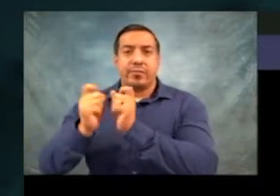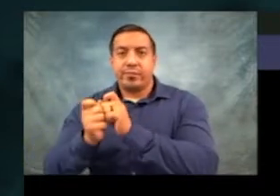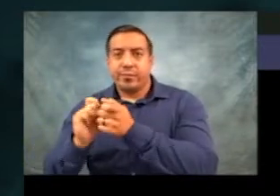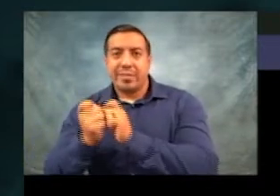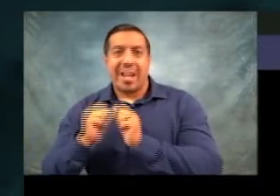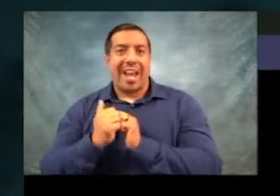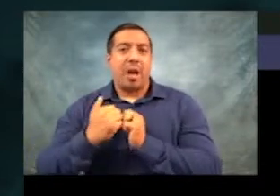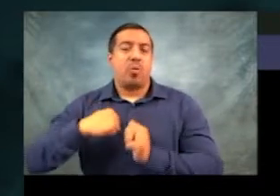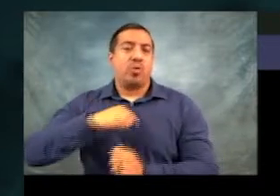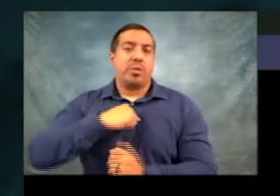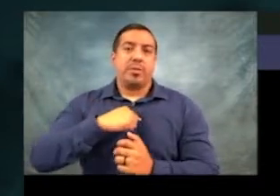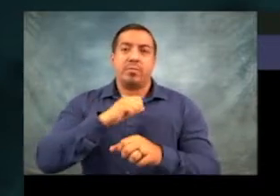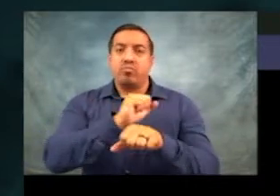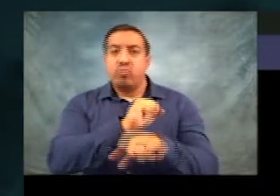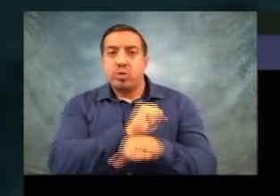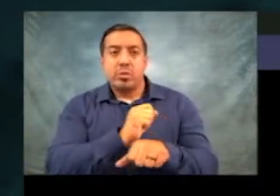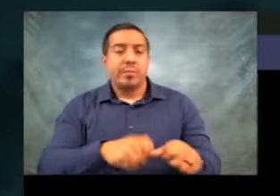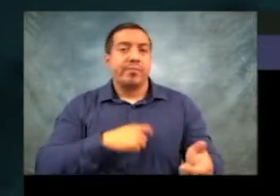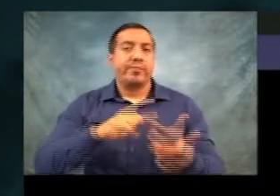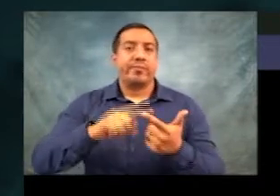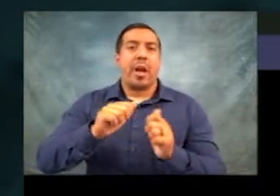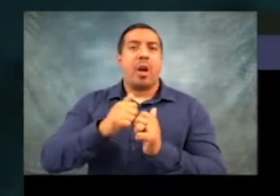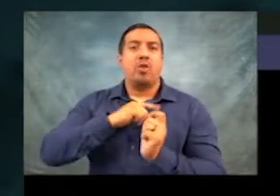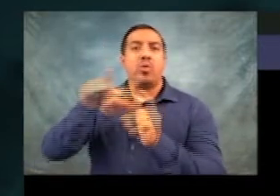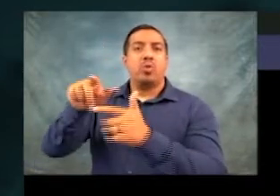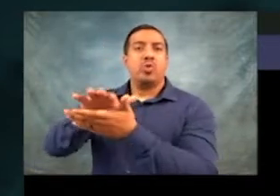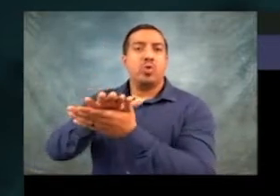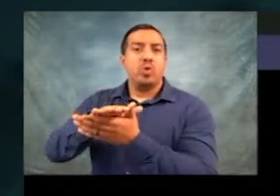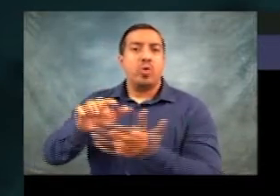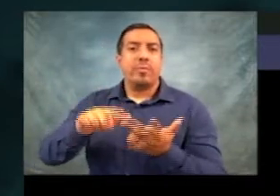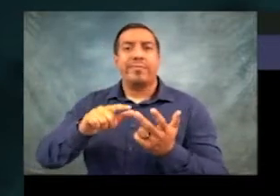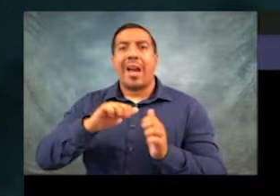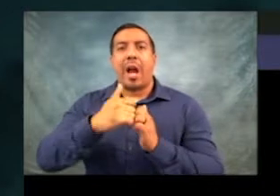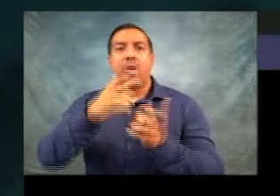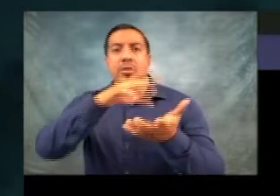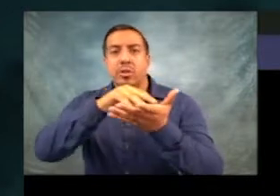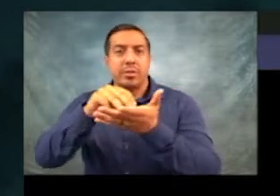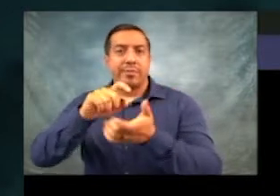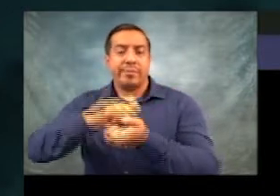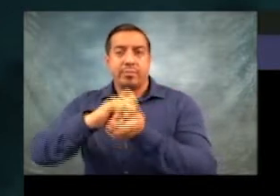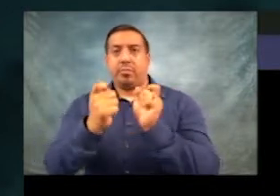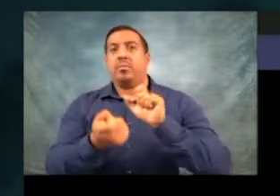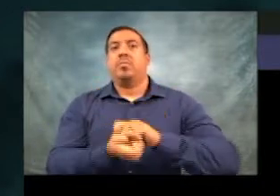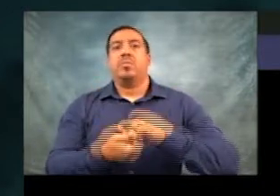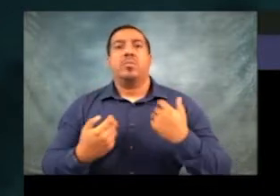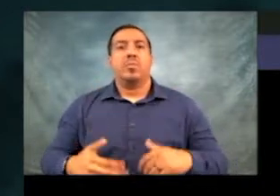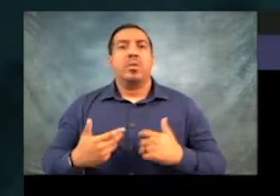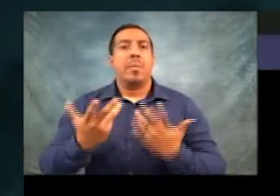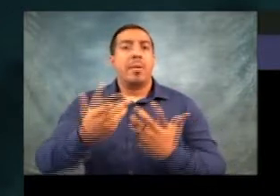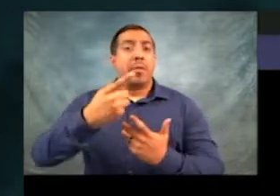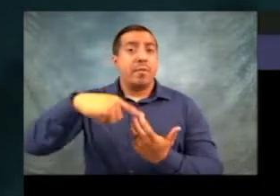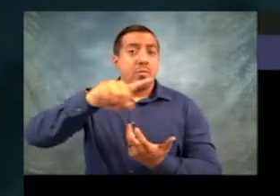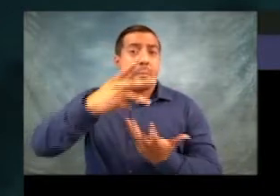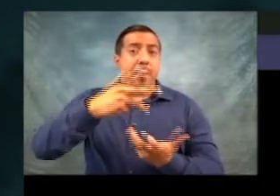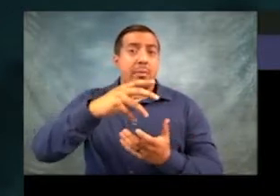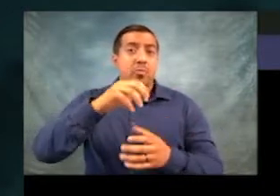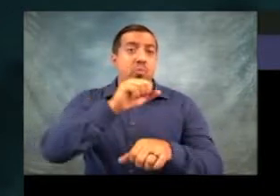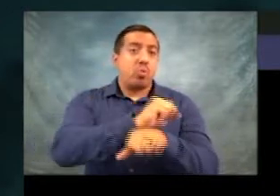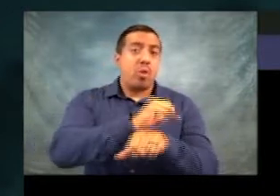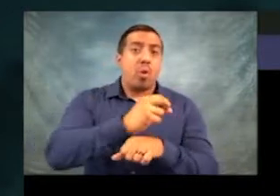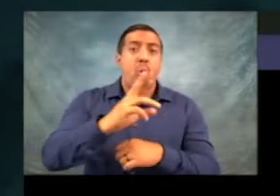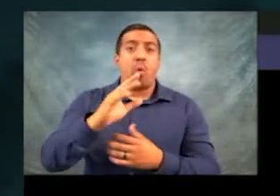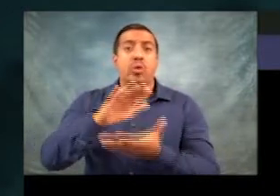we work or go to school or learn. And for you, you probably had to do a lot of your work or schooling from